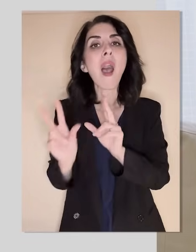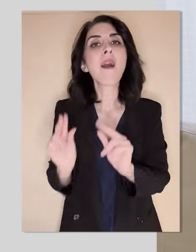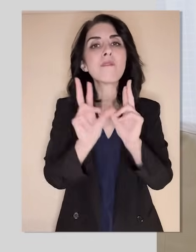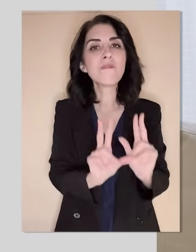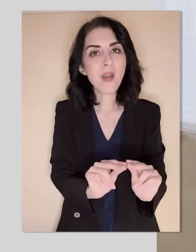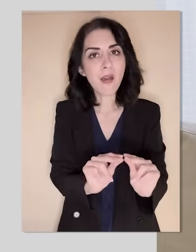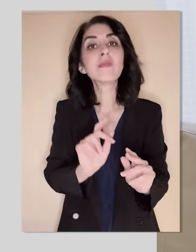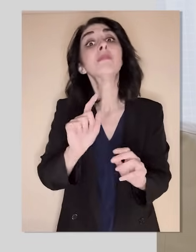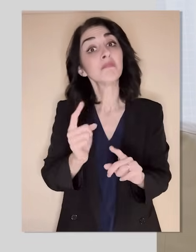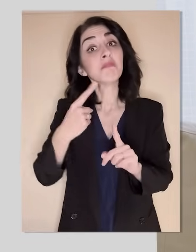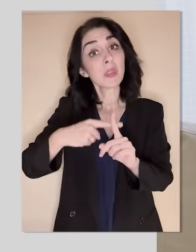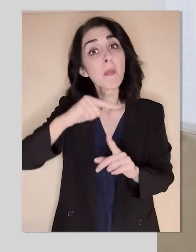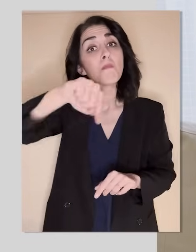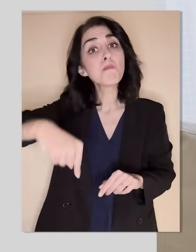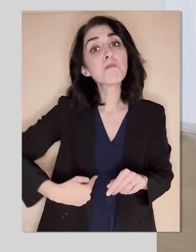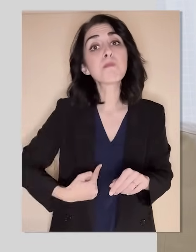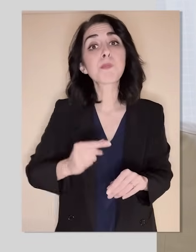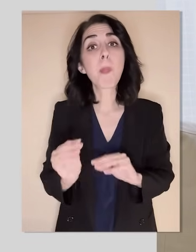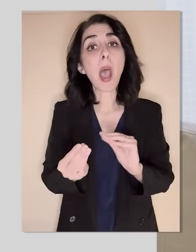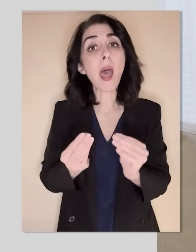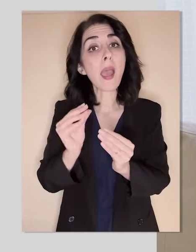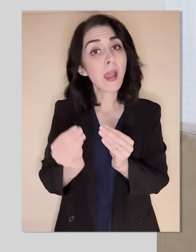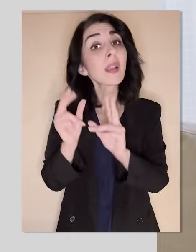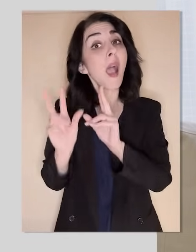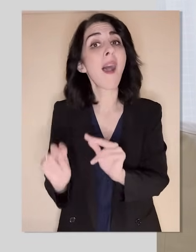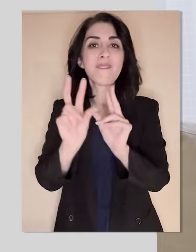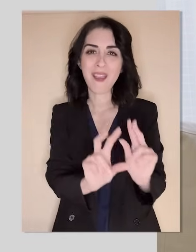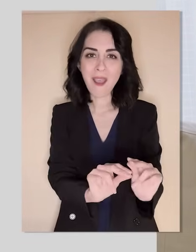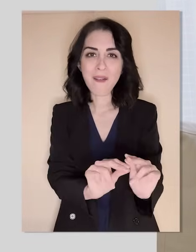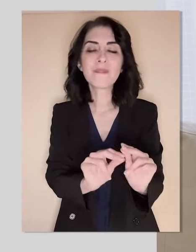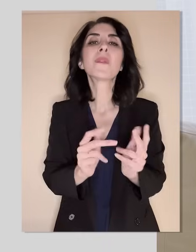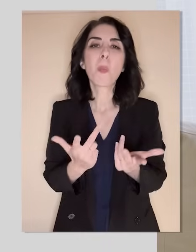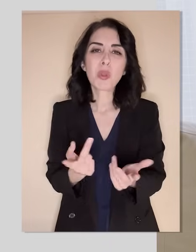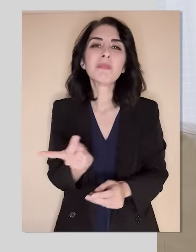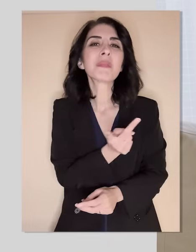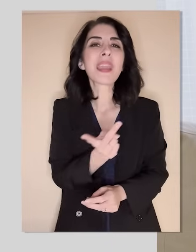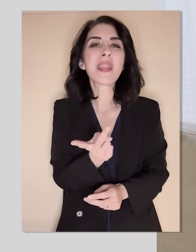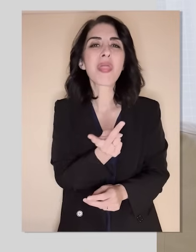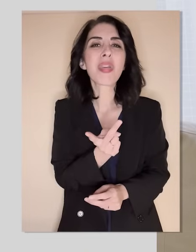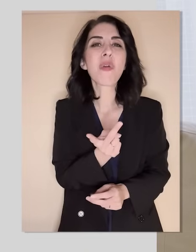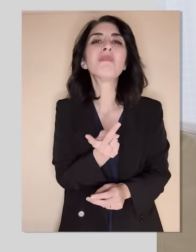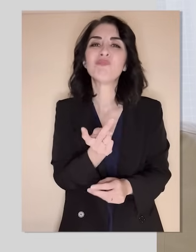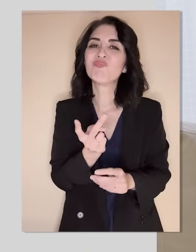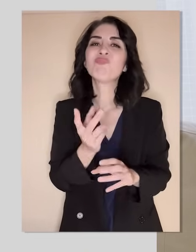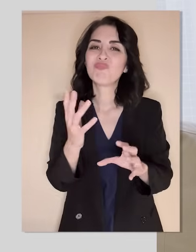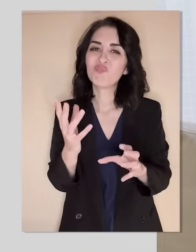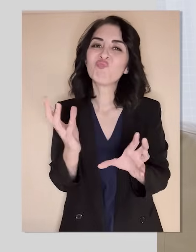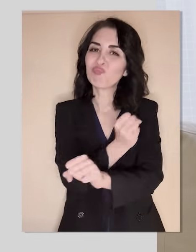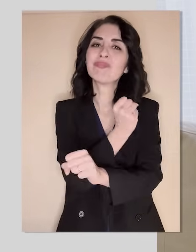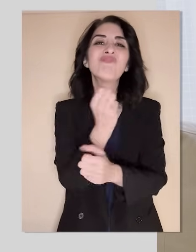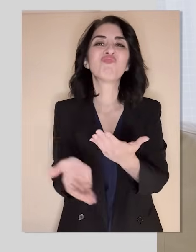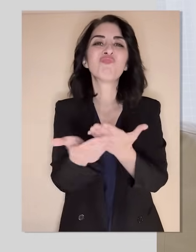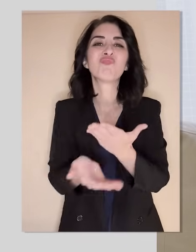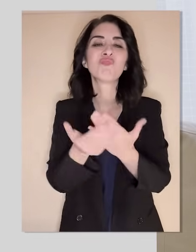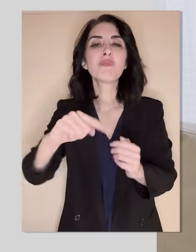same side effects as well. So they're both good. And they both don't cause many side effects, and they both reduce